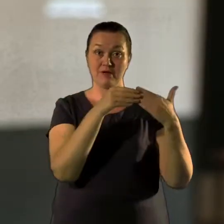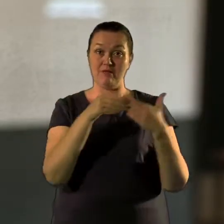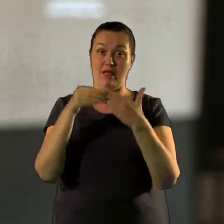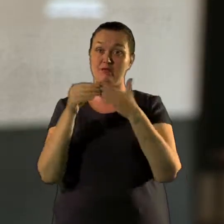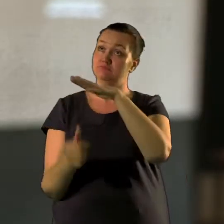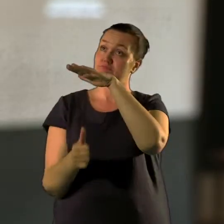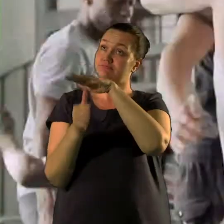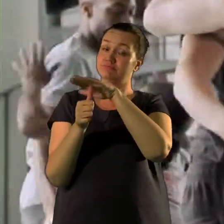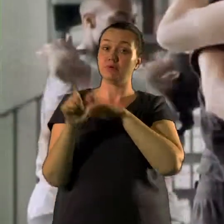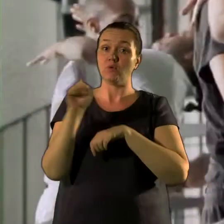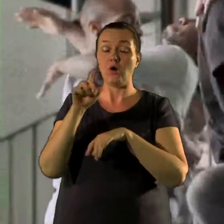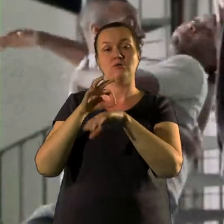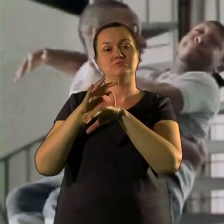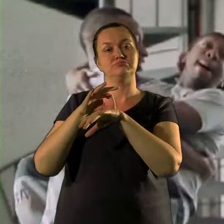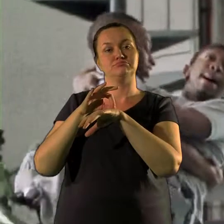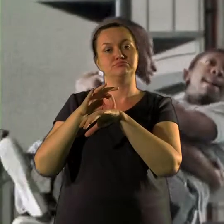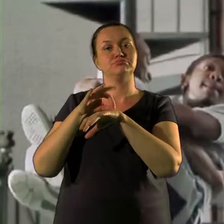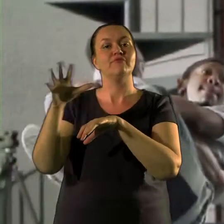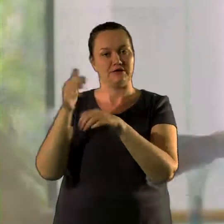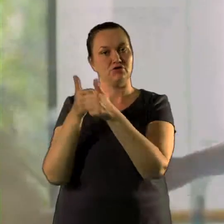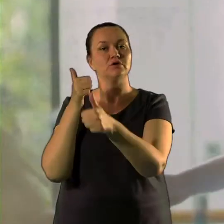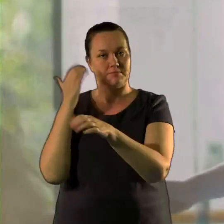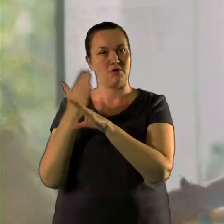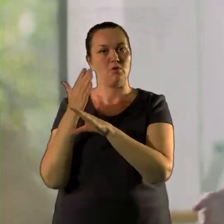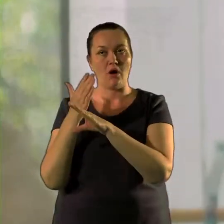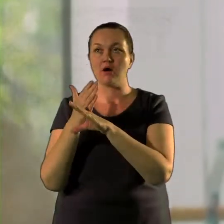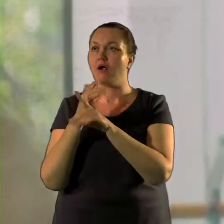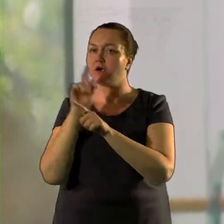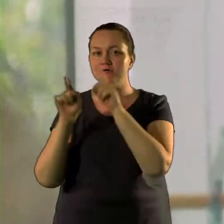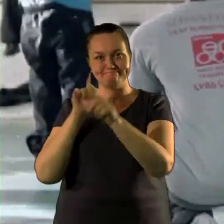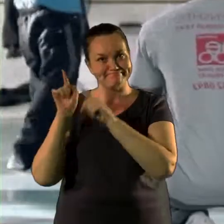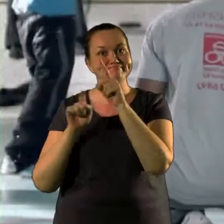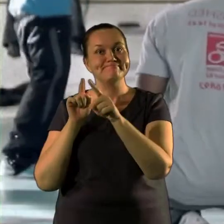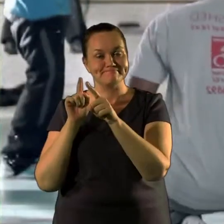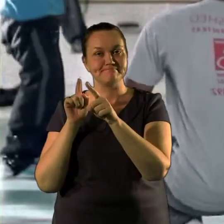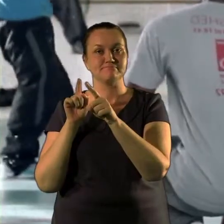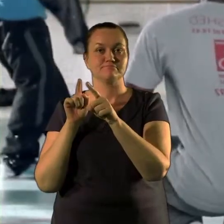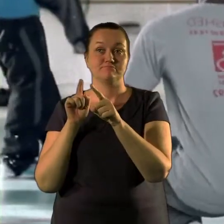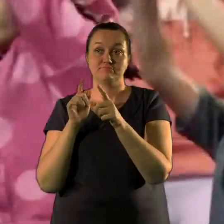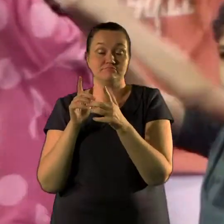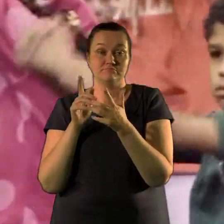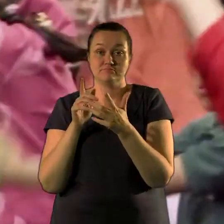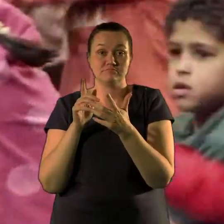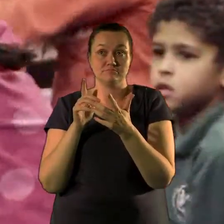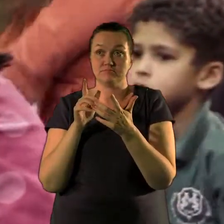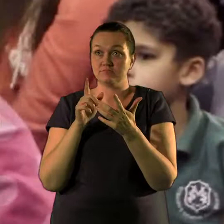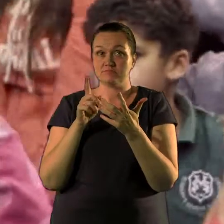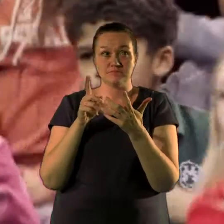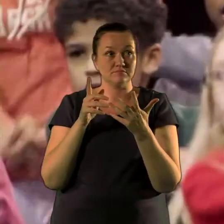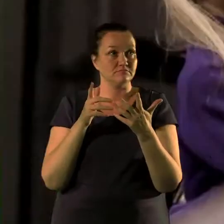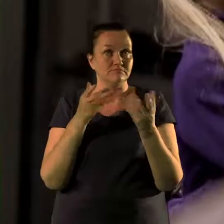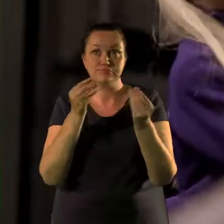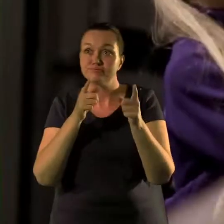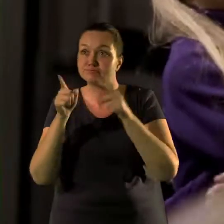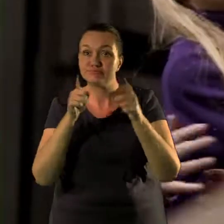spearheaded by our professional company work, and our professional company both source all of the education